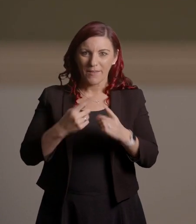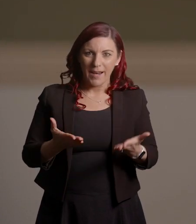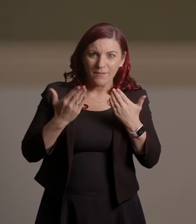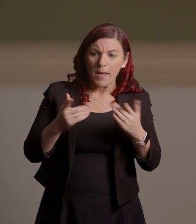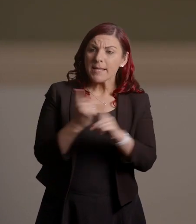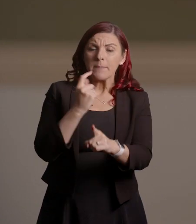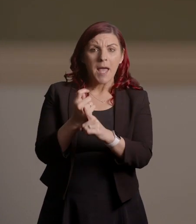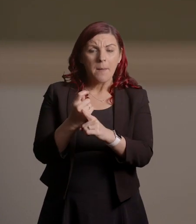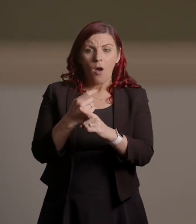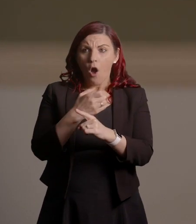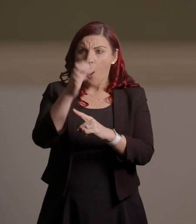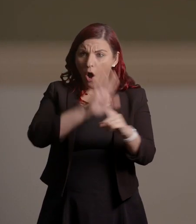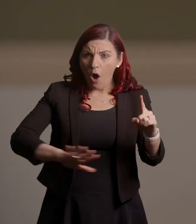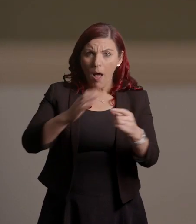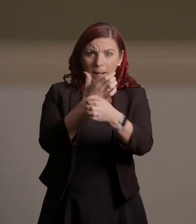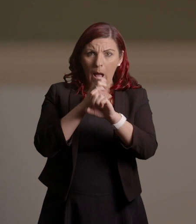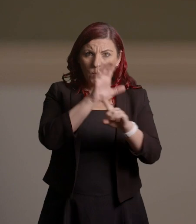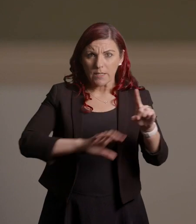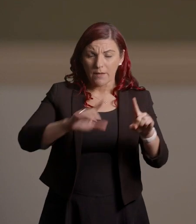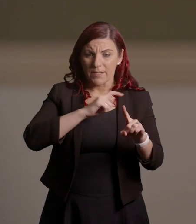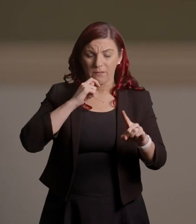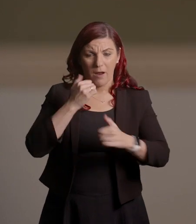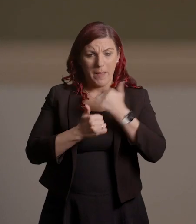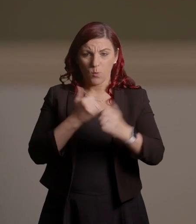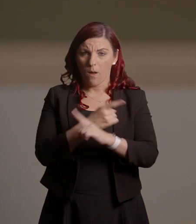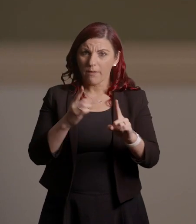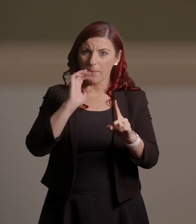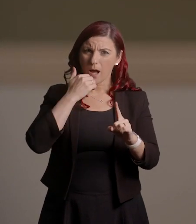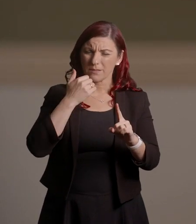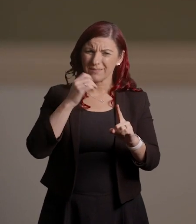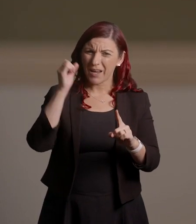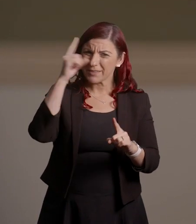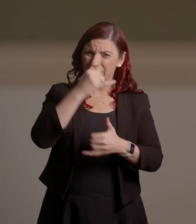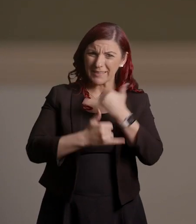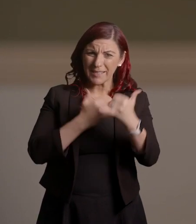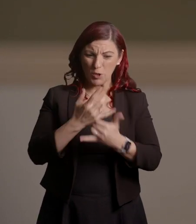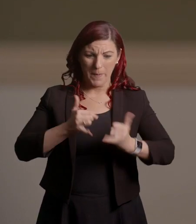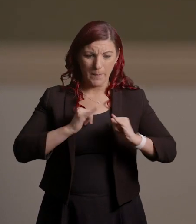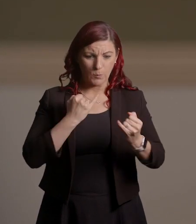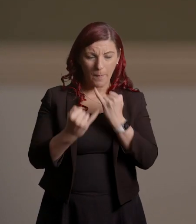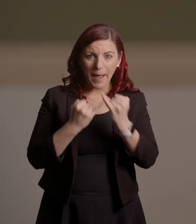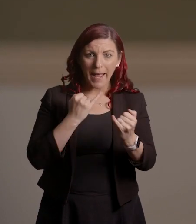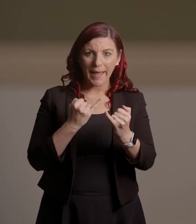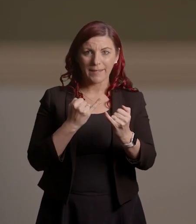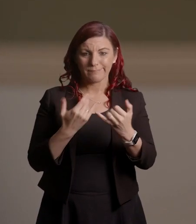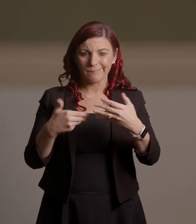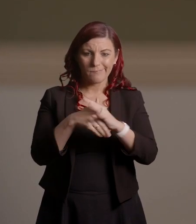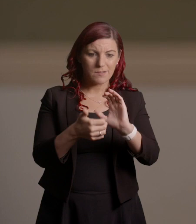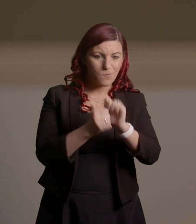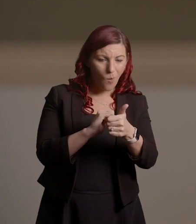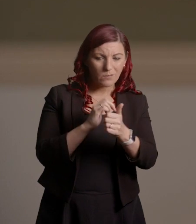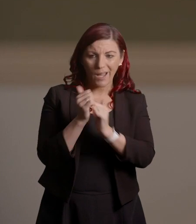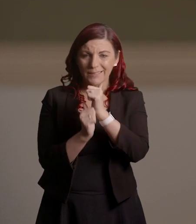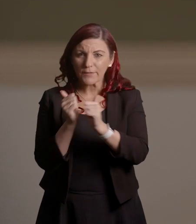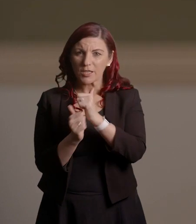have to say fair play to all the counties. It's been a tremendously tough year to play and to do any sport and